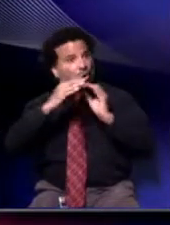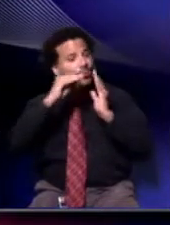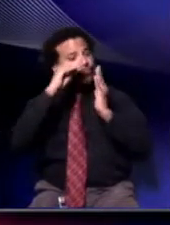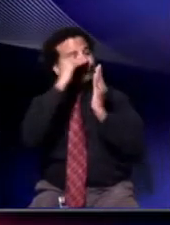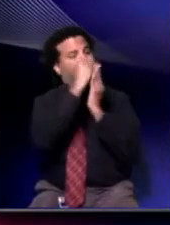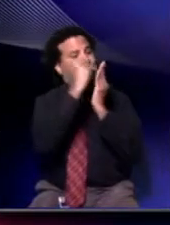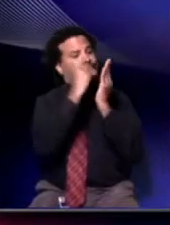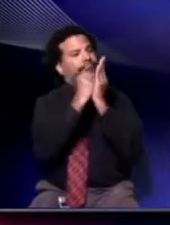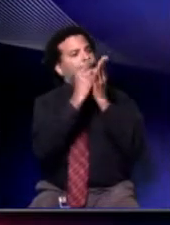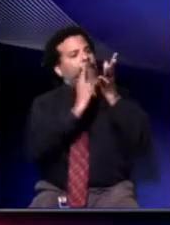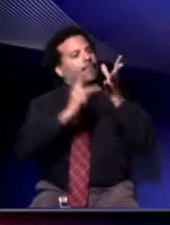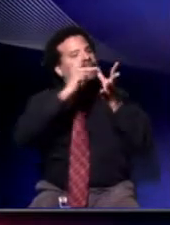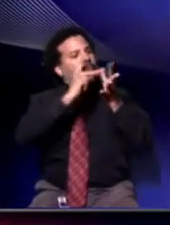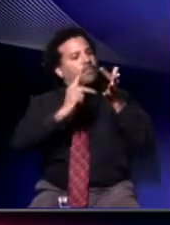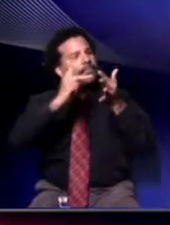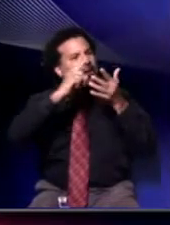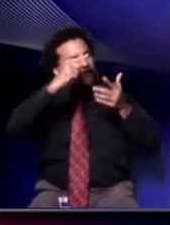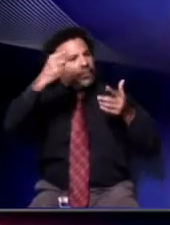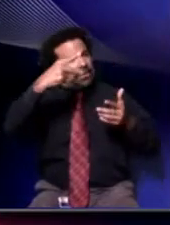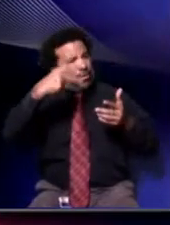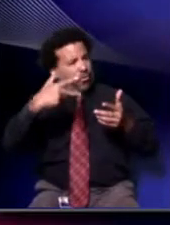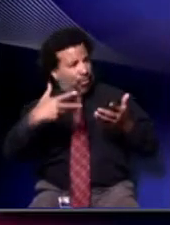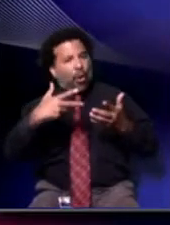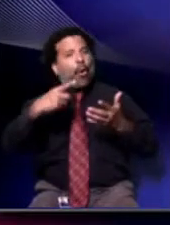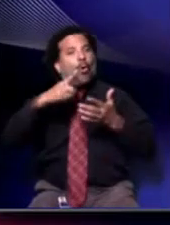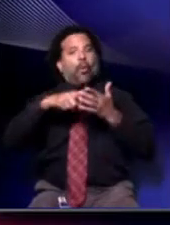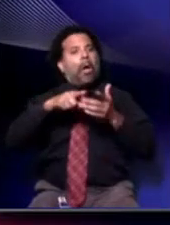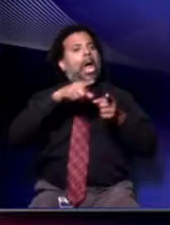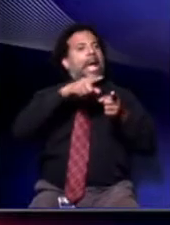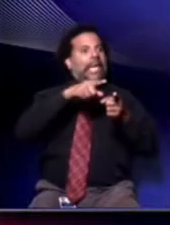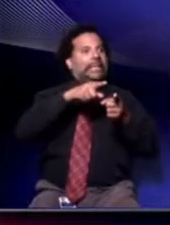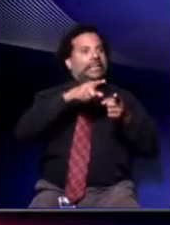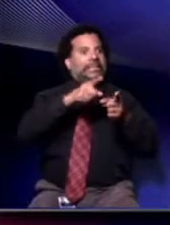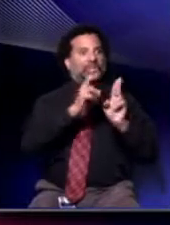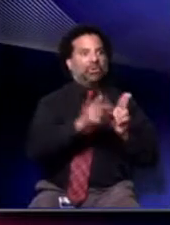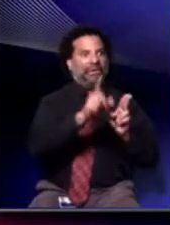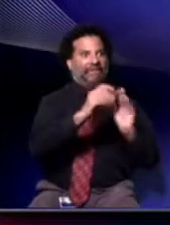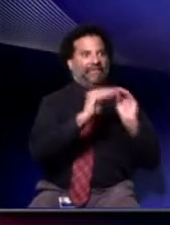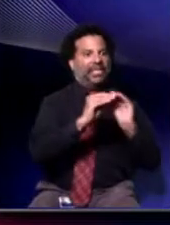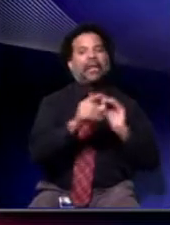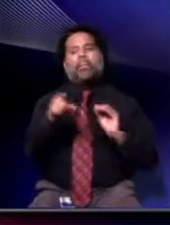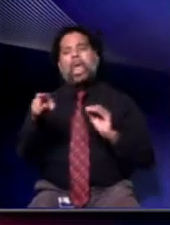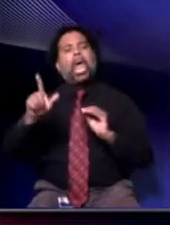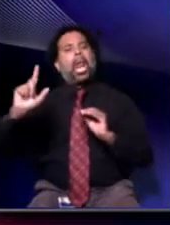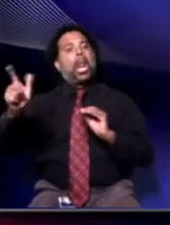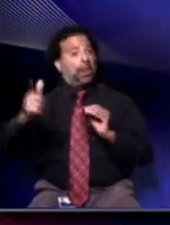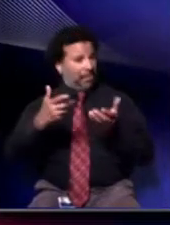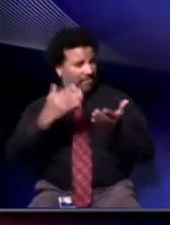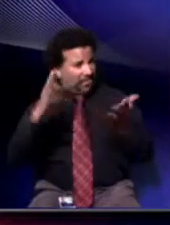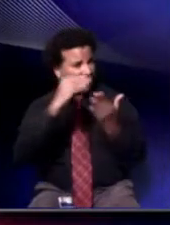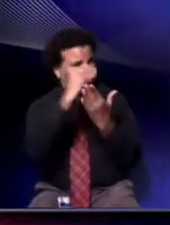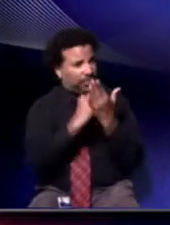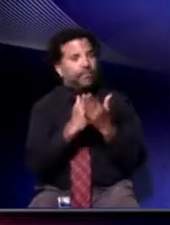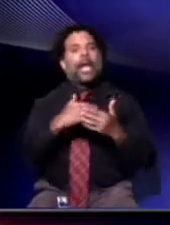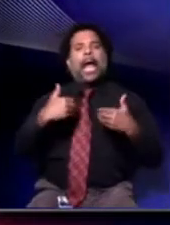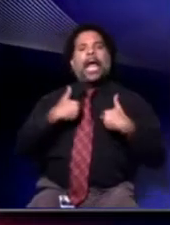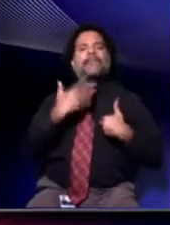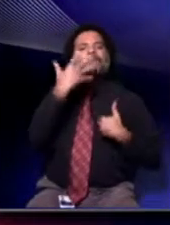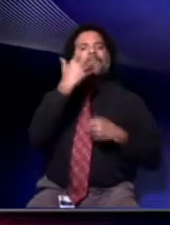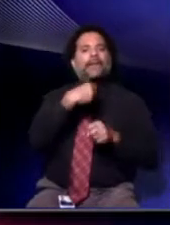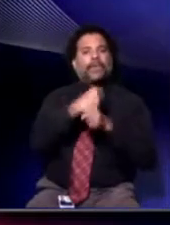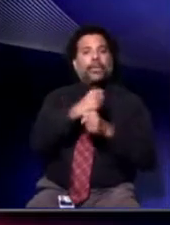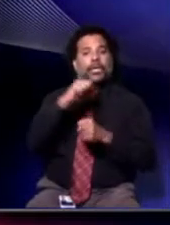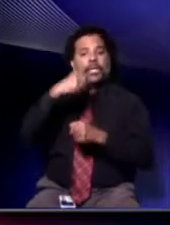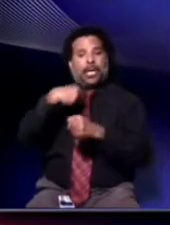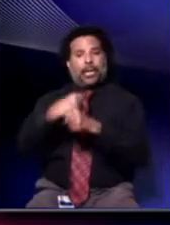what's really good, what's not so good, and what's really bad? I've got a 5, 10, 15-year plan that I'm